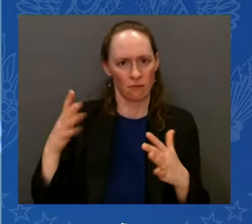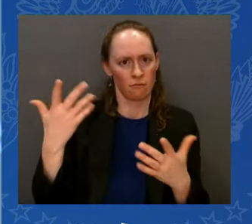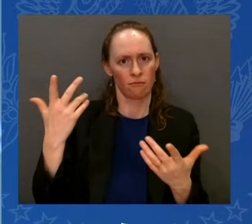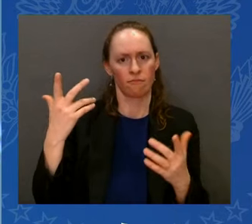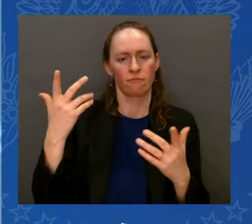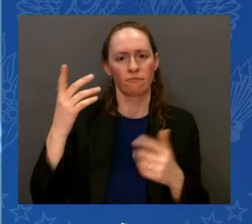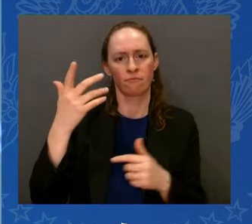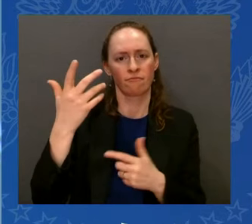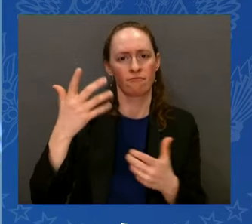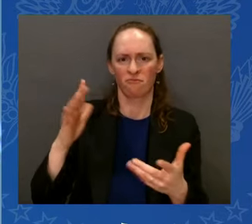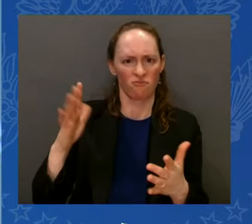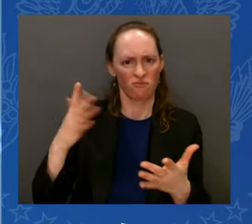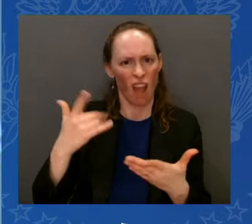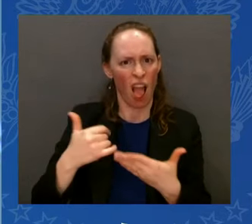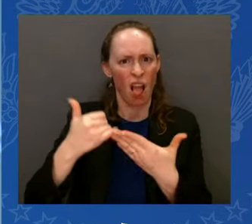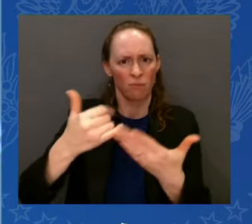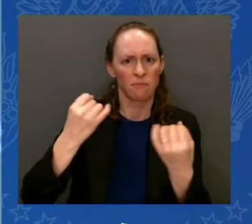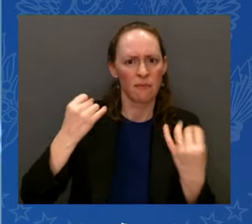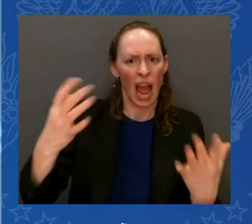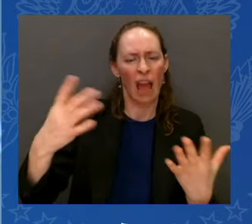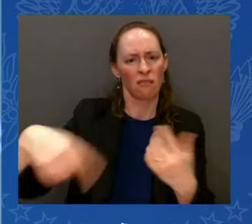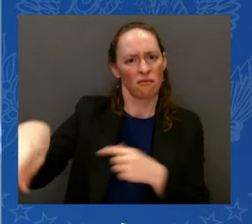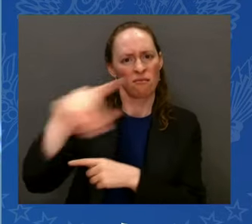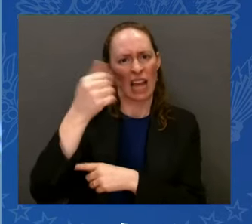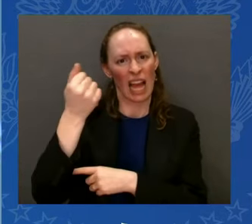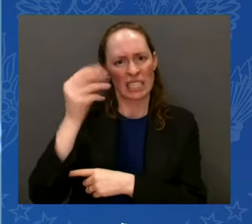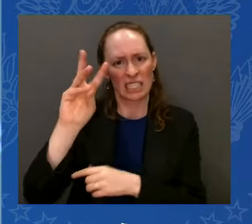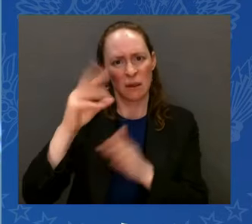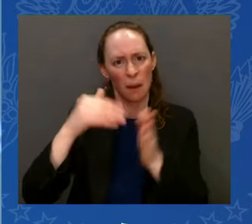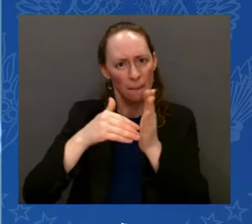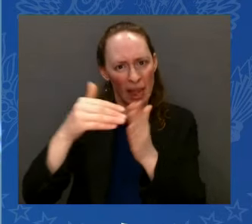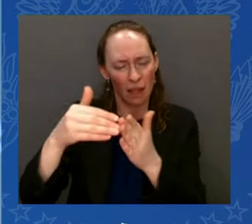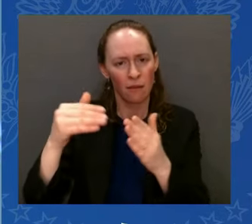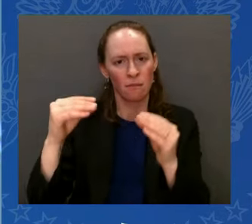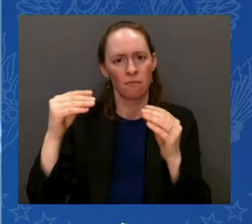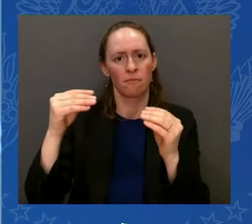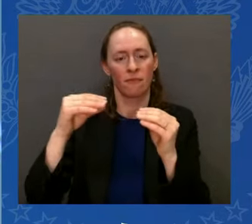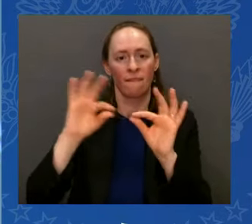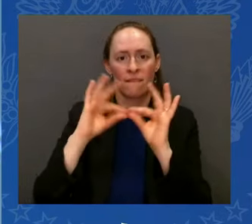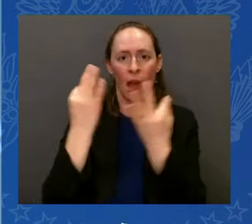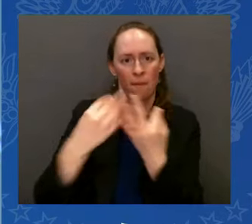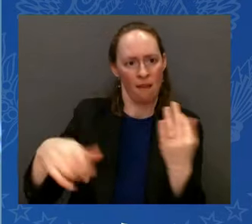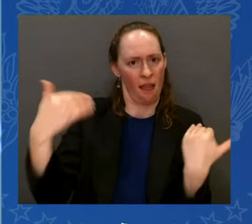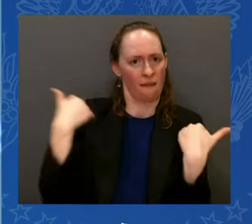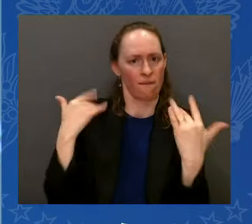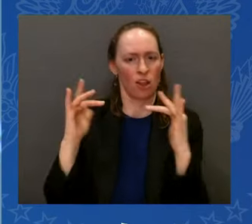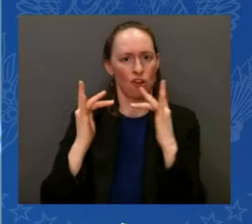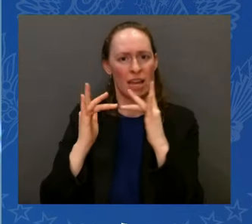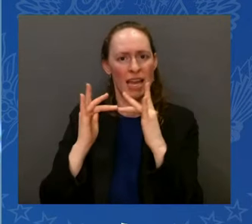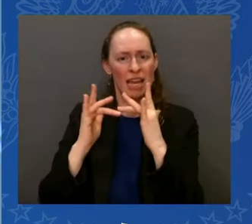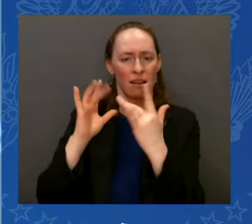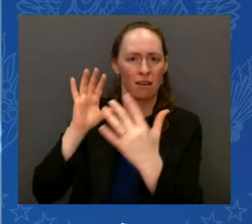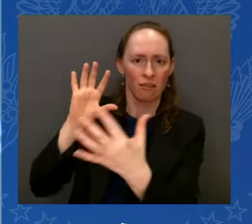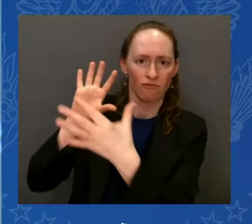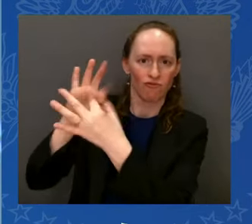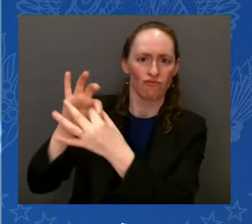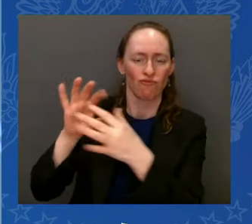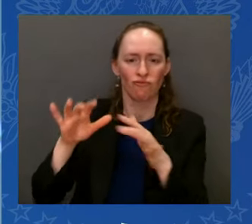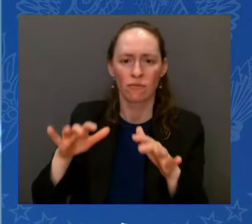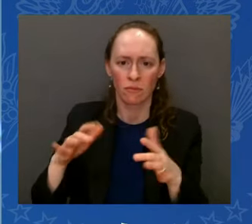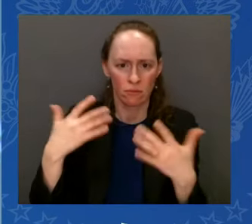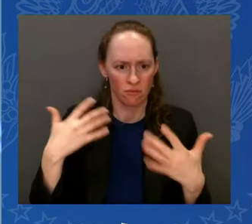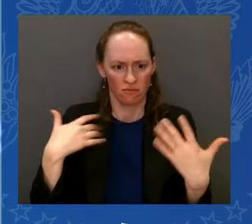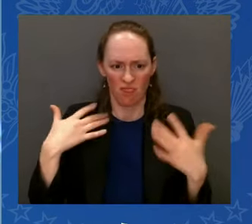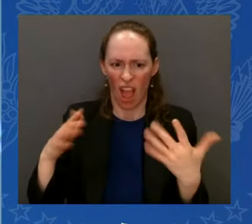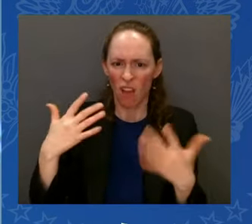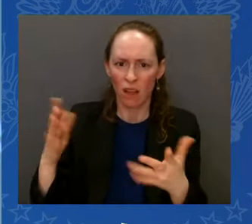investment ever in climate through the Inflation Reduction Act, creating millions of good-paying jobs, investing in fence-lined communities that have